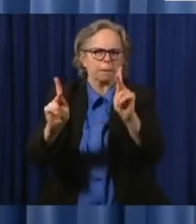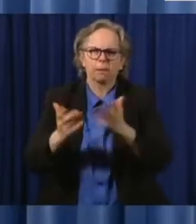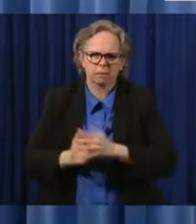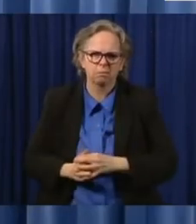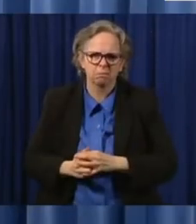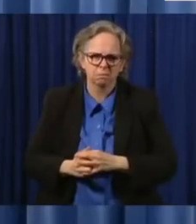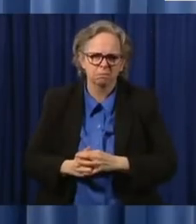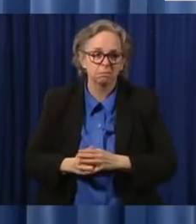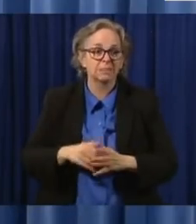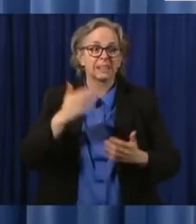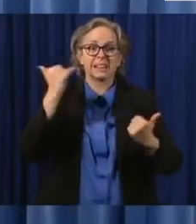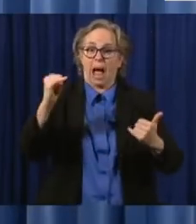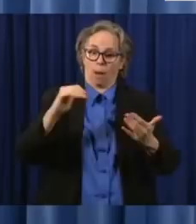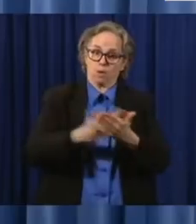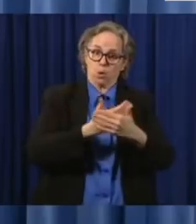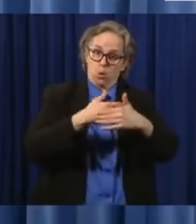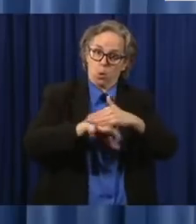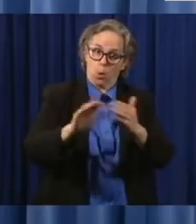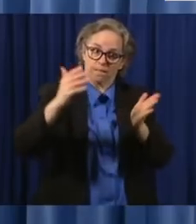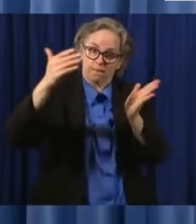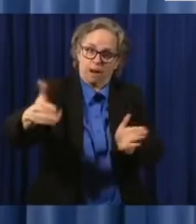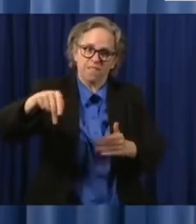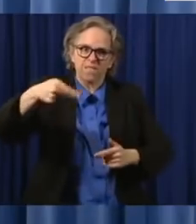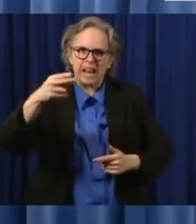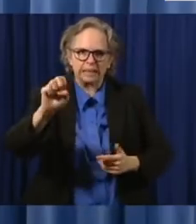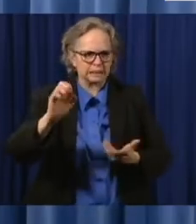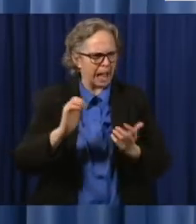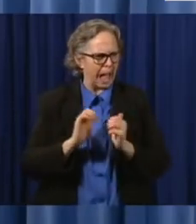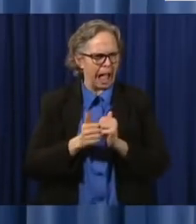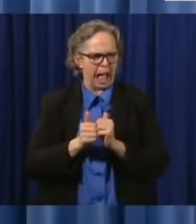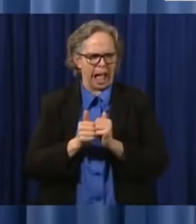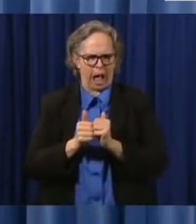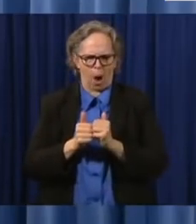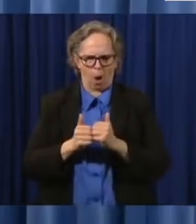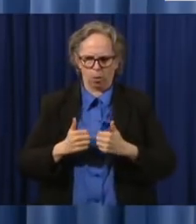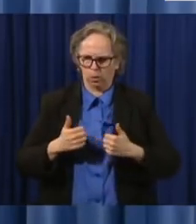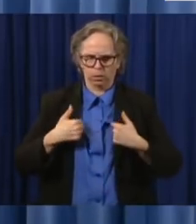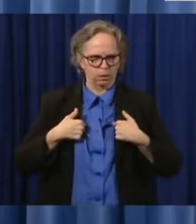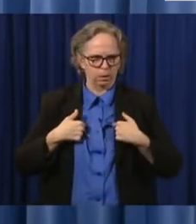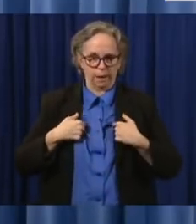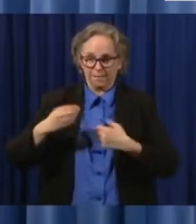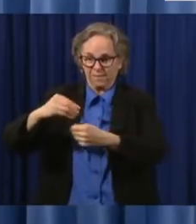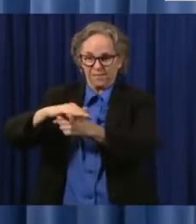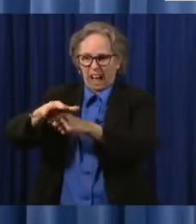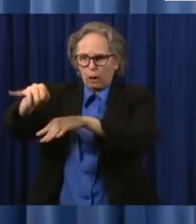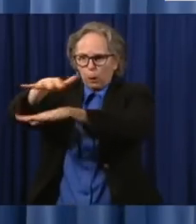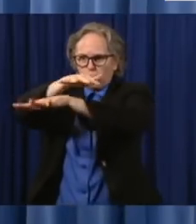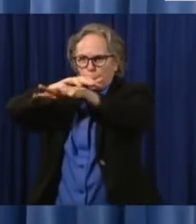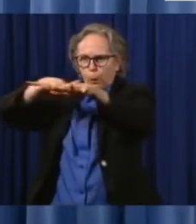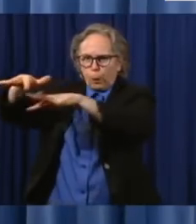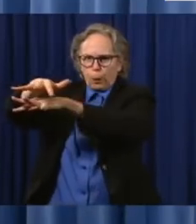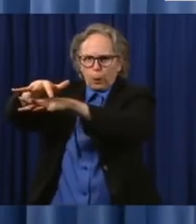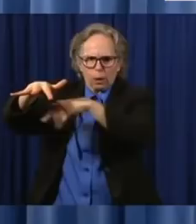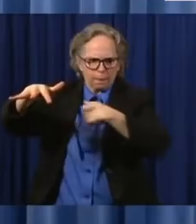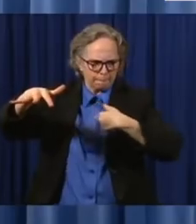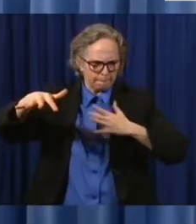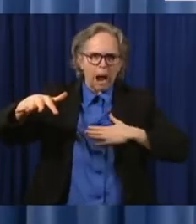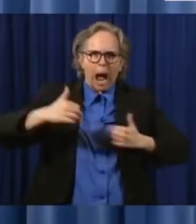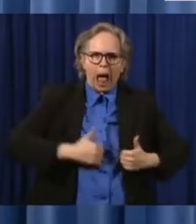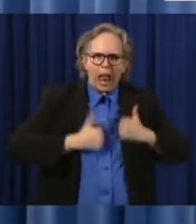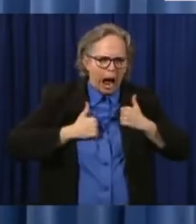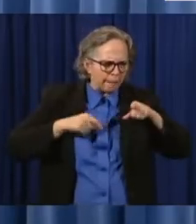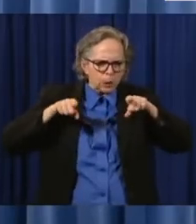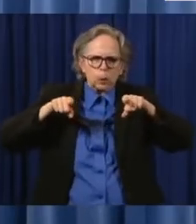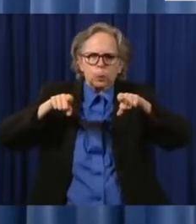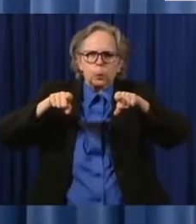the virus. It is with us. It will remain with us for a while. And we must do all we can to contain it and keep